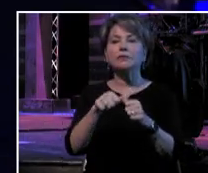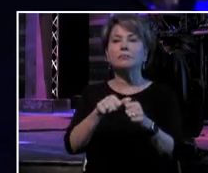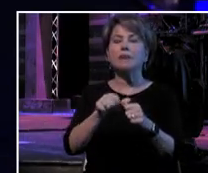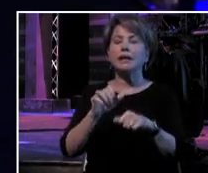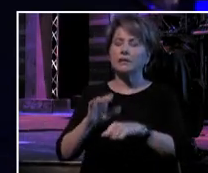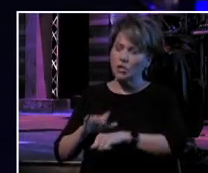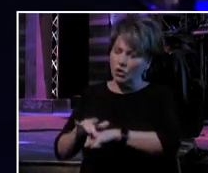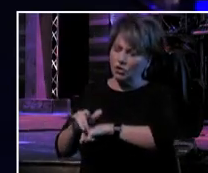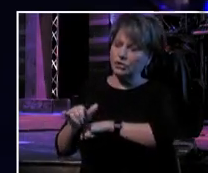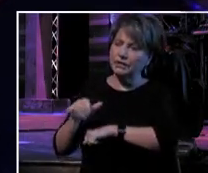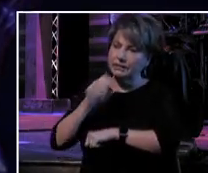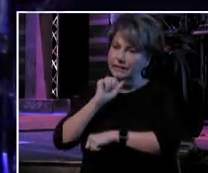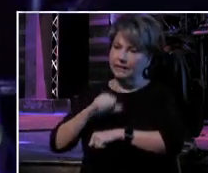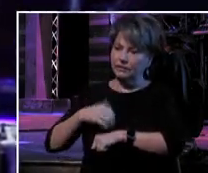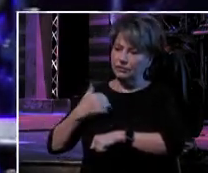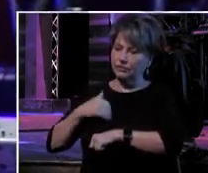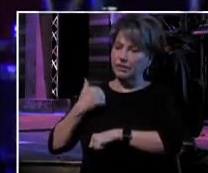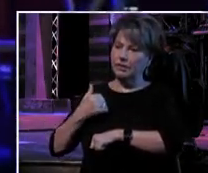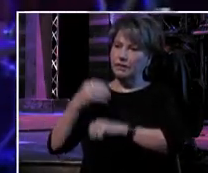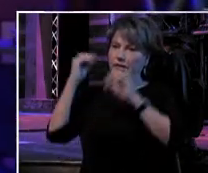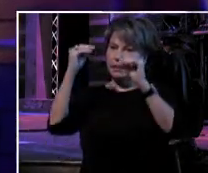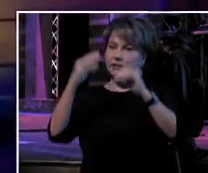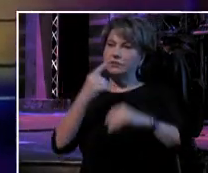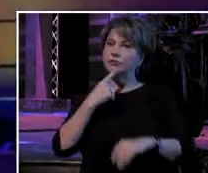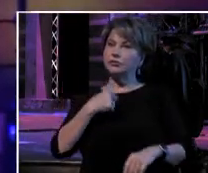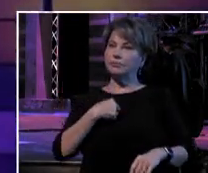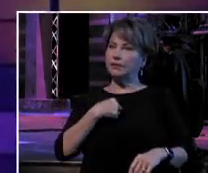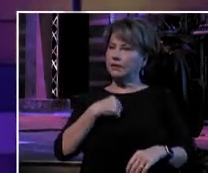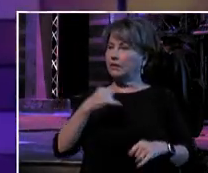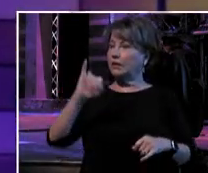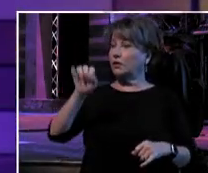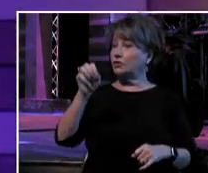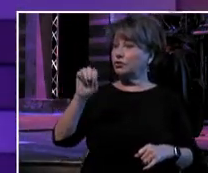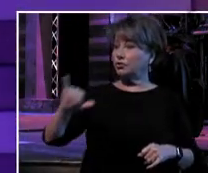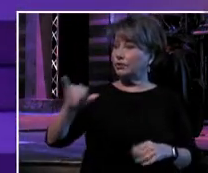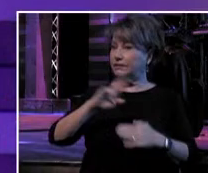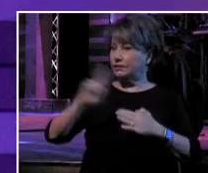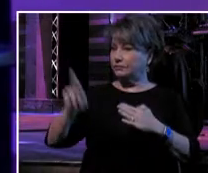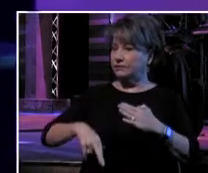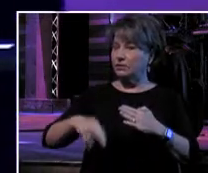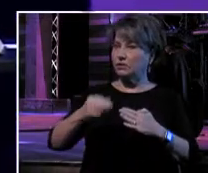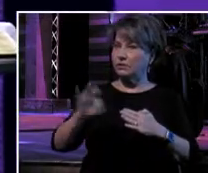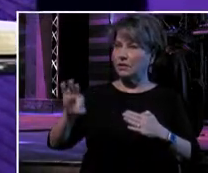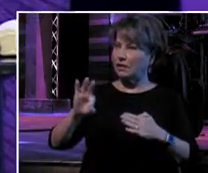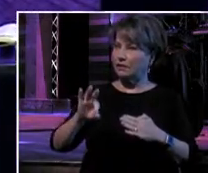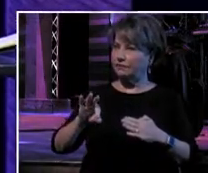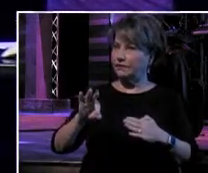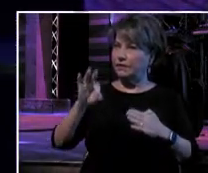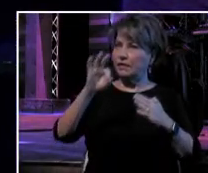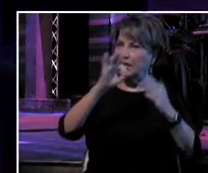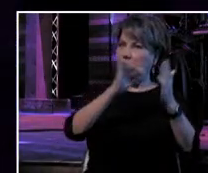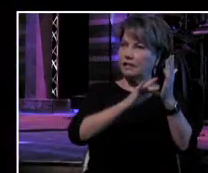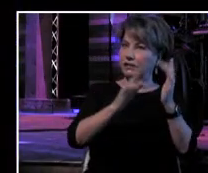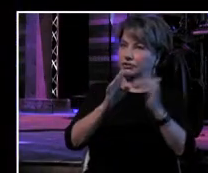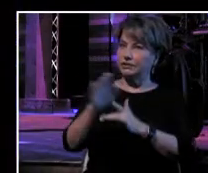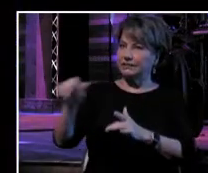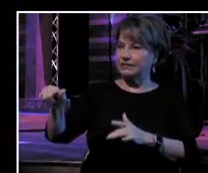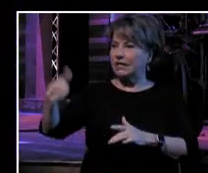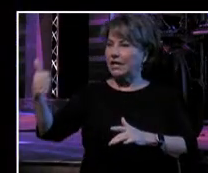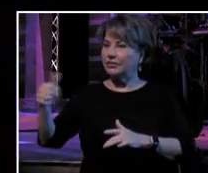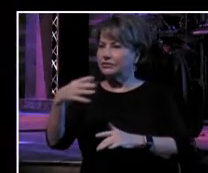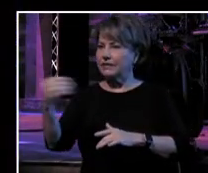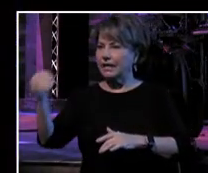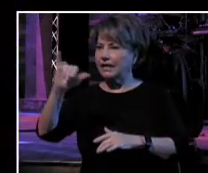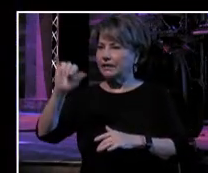earliest ages a teacher telling me that joy is the result of these things in your life: Jesus, others, and